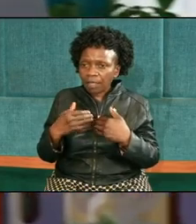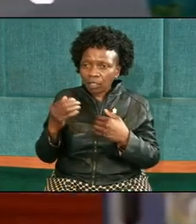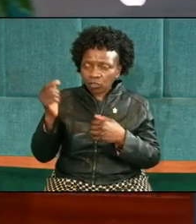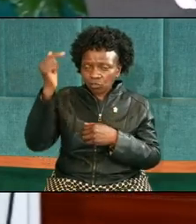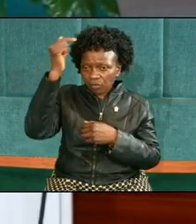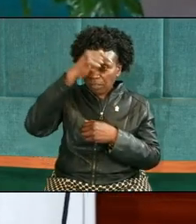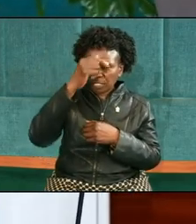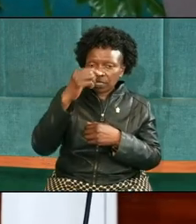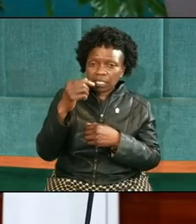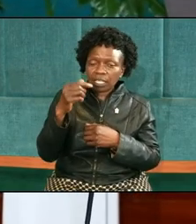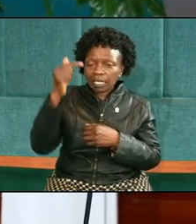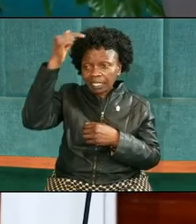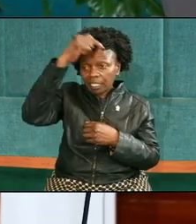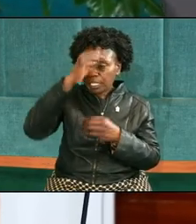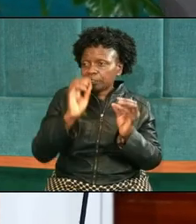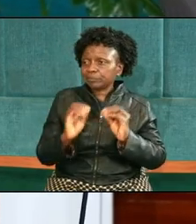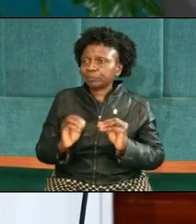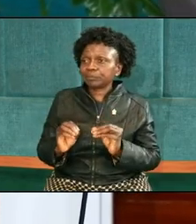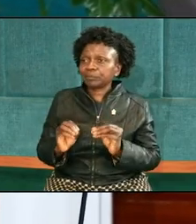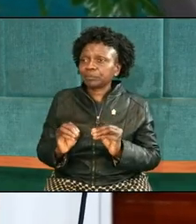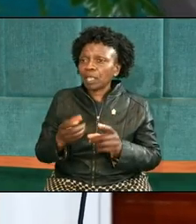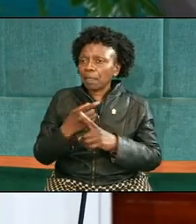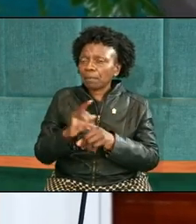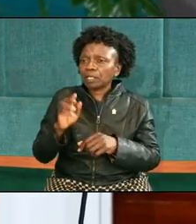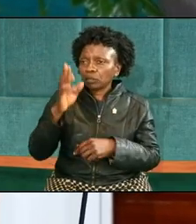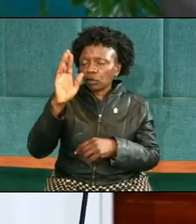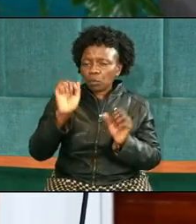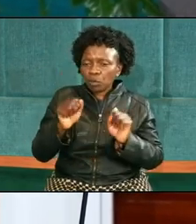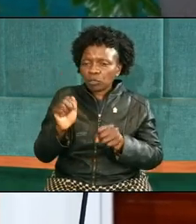you're nobody. It is you God wants to use.